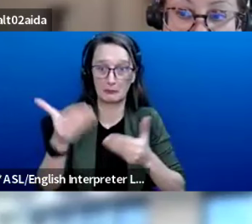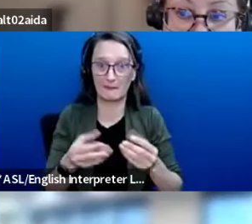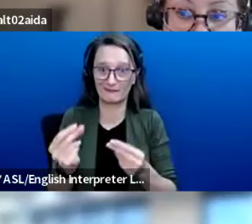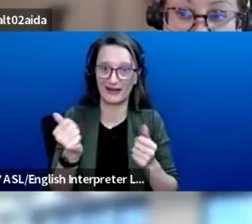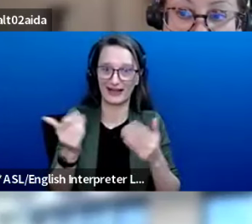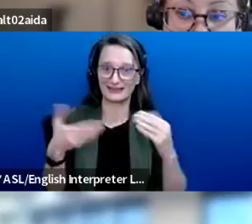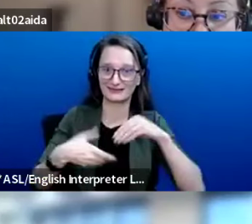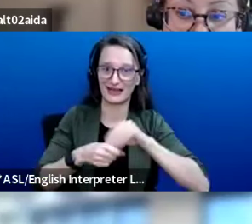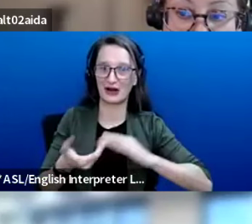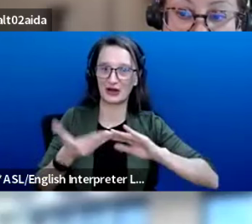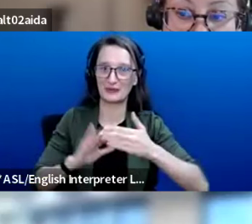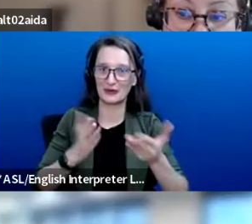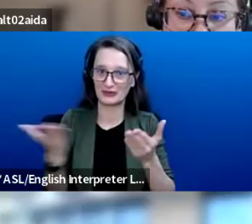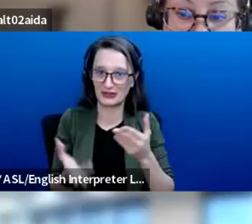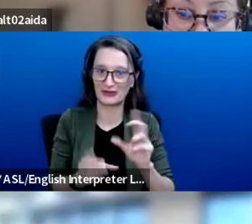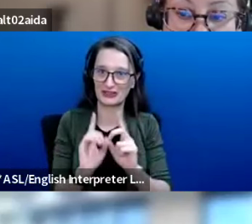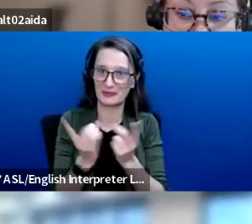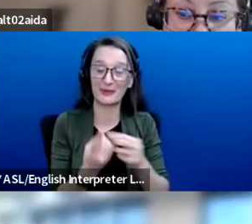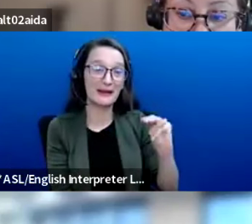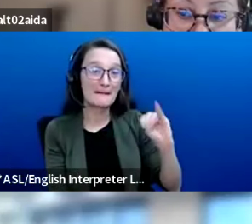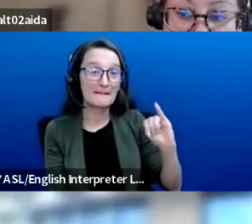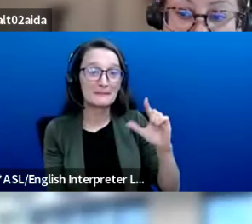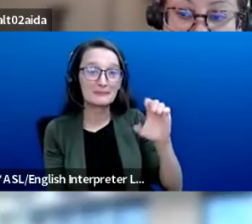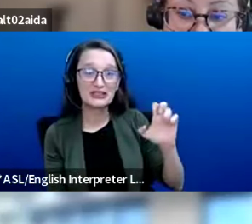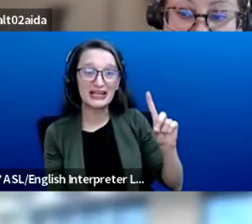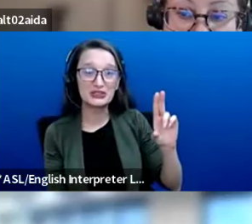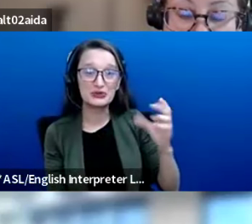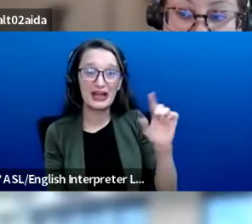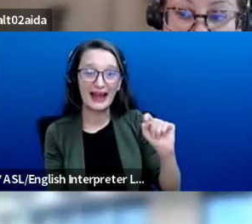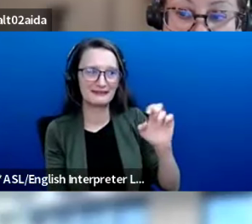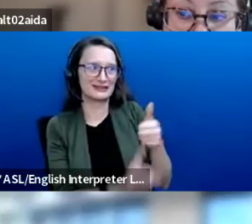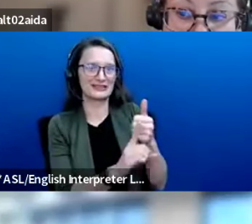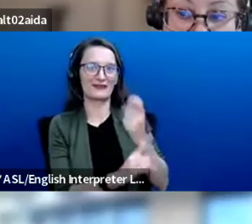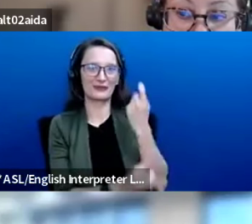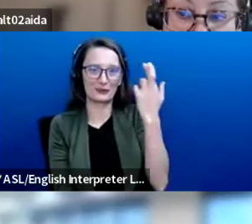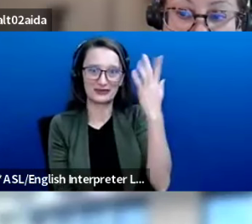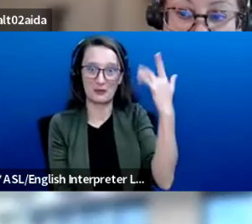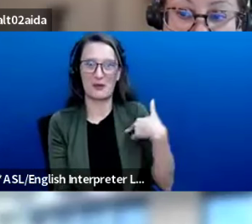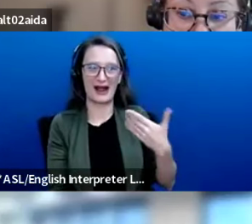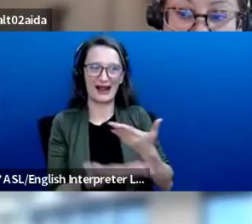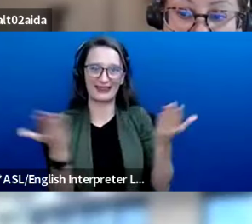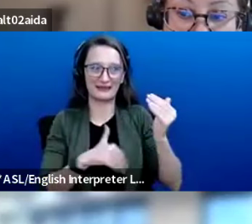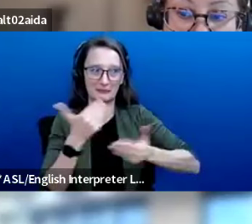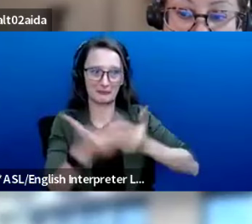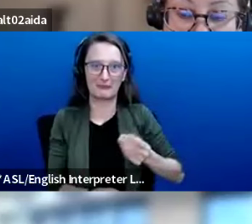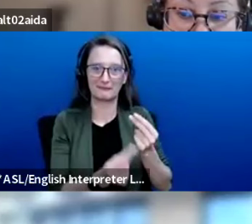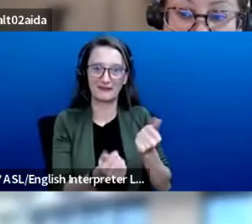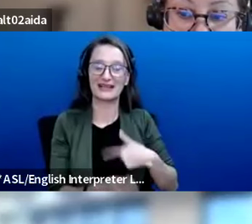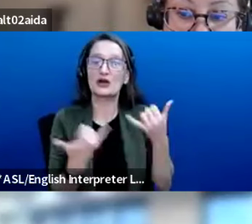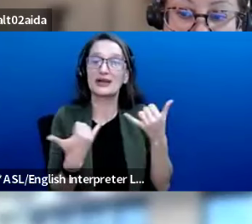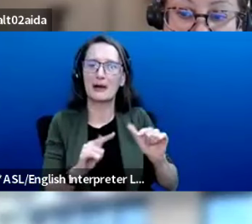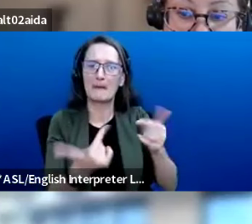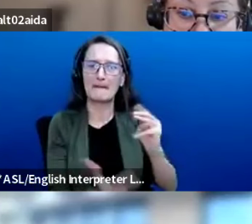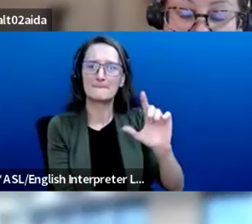Michelle Duchesne is one of the reasons why things move so fast. So Michelle, why don't we kind of talk about where we're at with rate